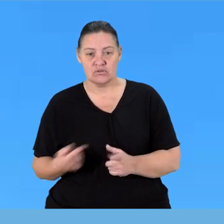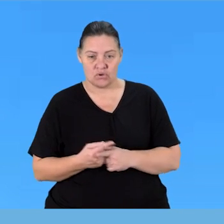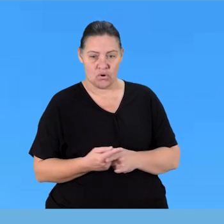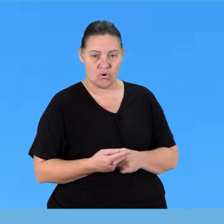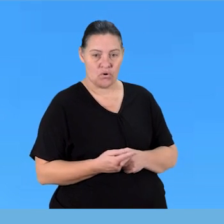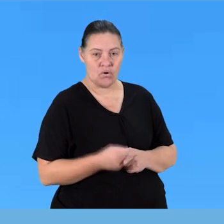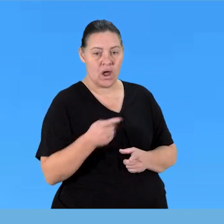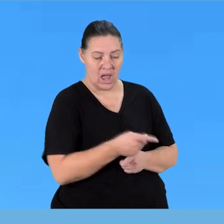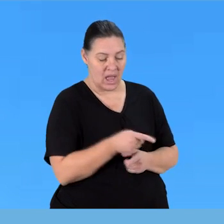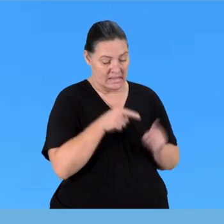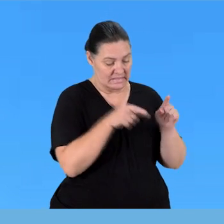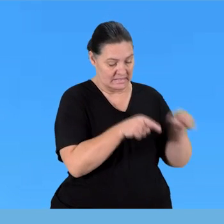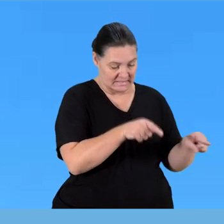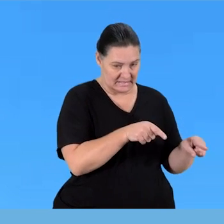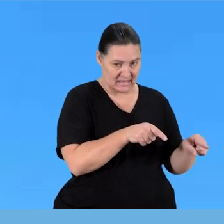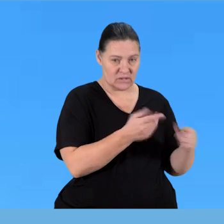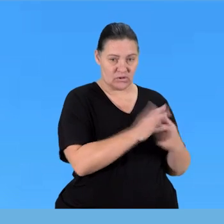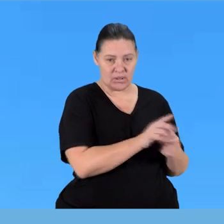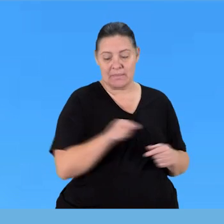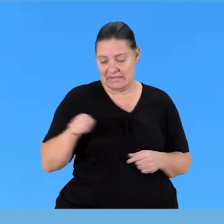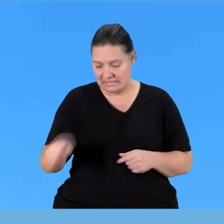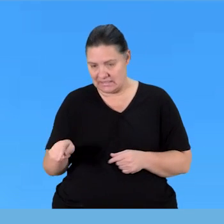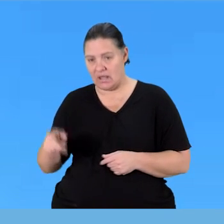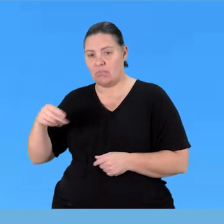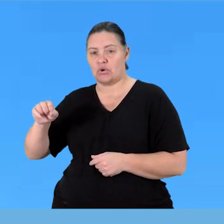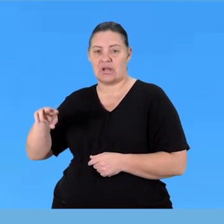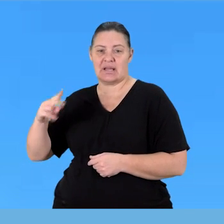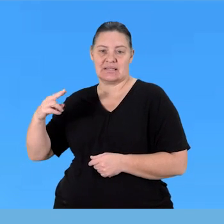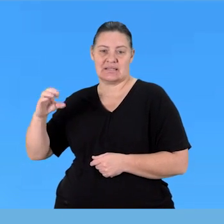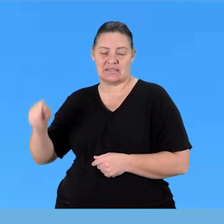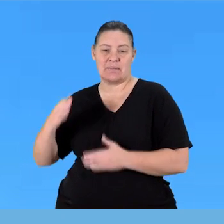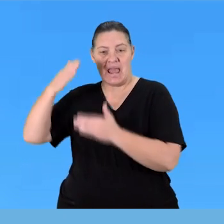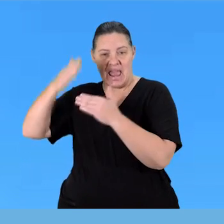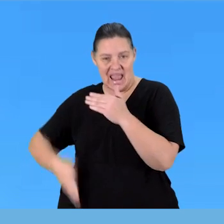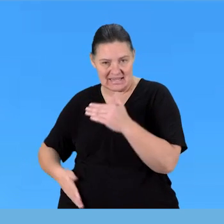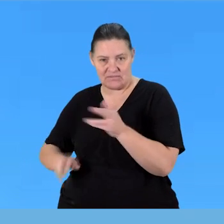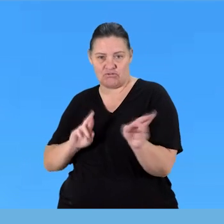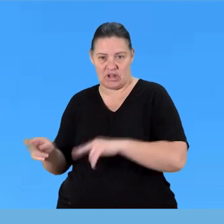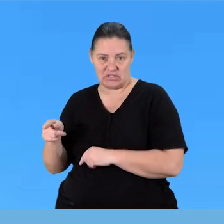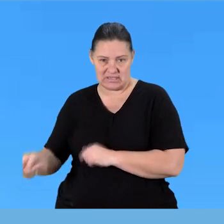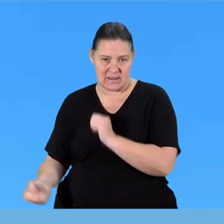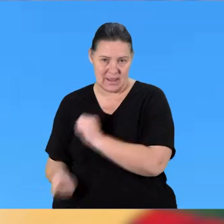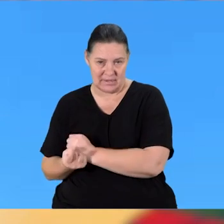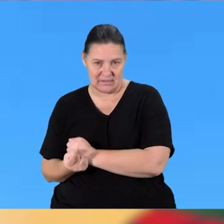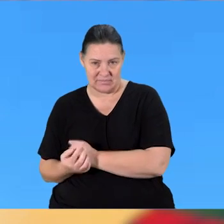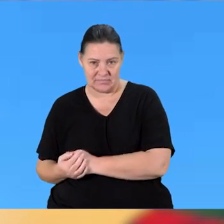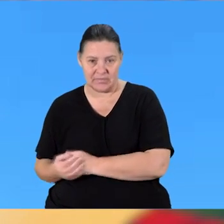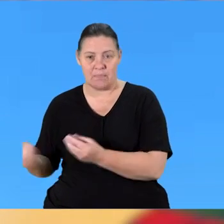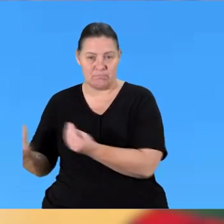substances which are produced by a chemical reaction, we know them to be products. Those, they come at the end of the reaction. The